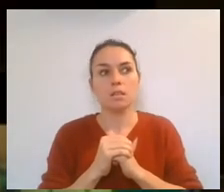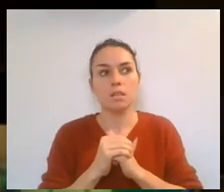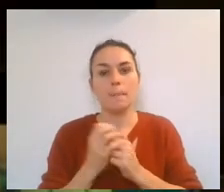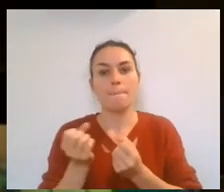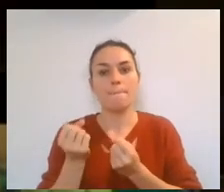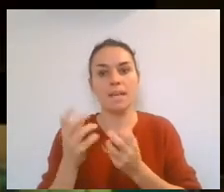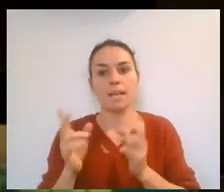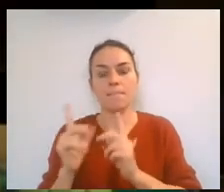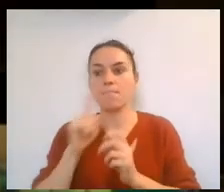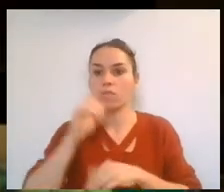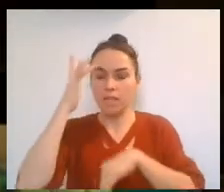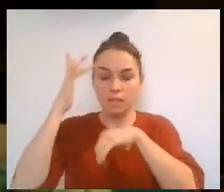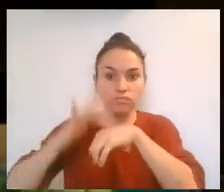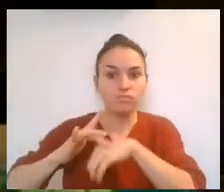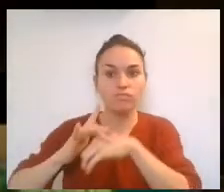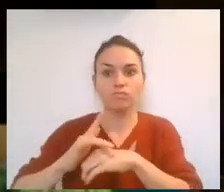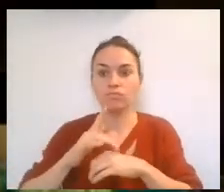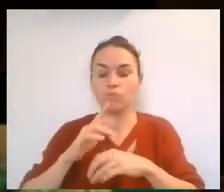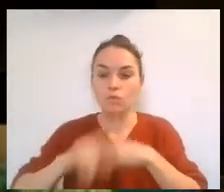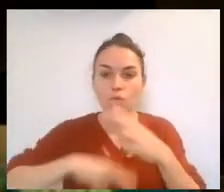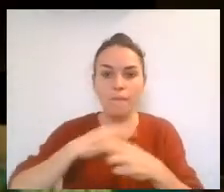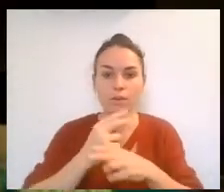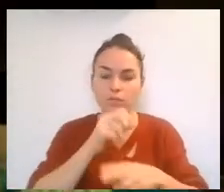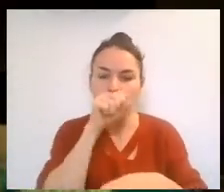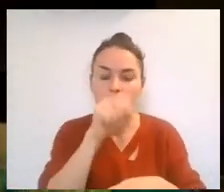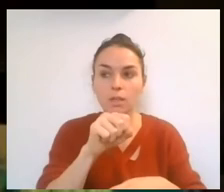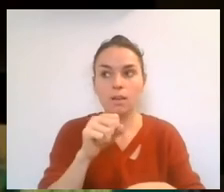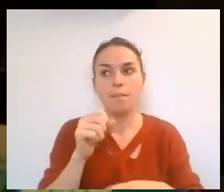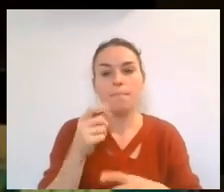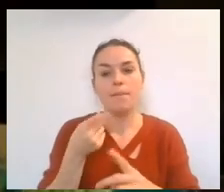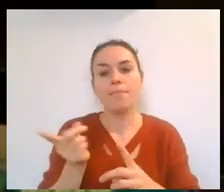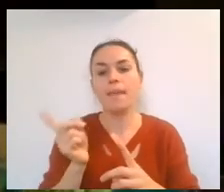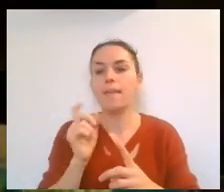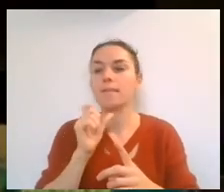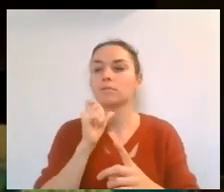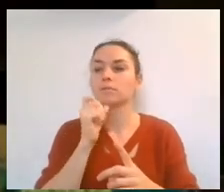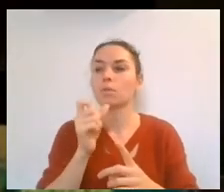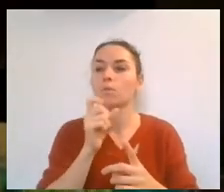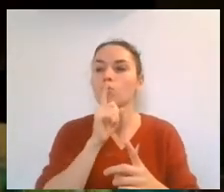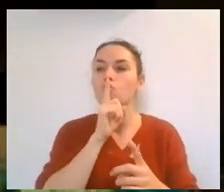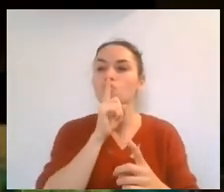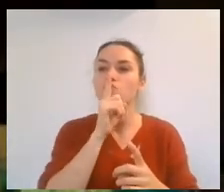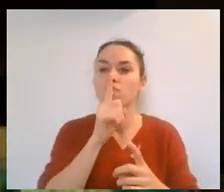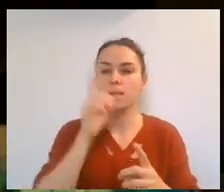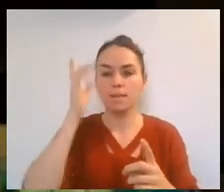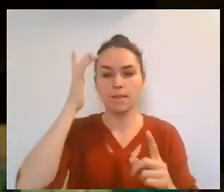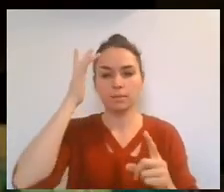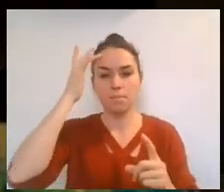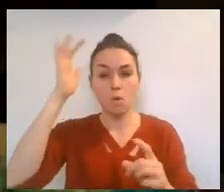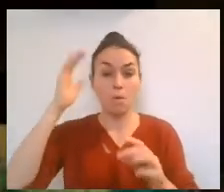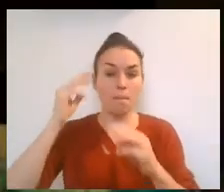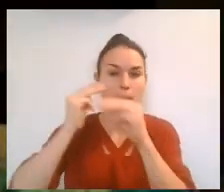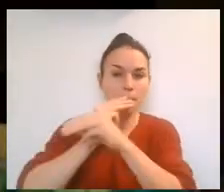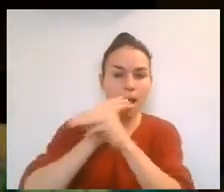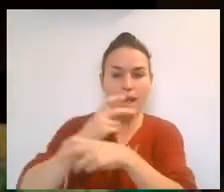to succeed. It is more a situation of maintaining your